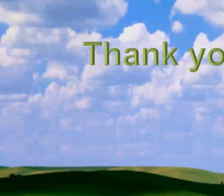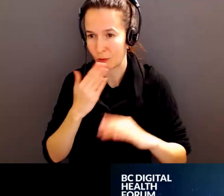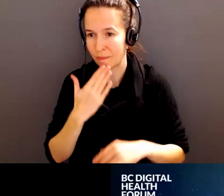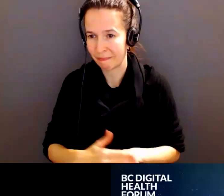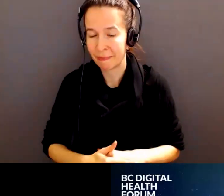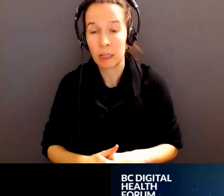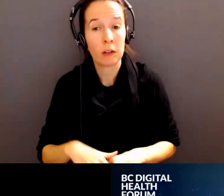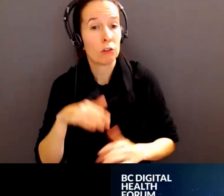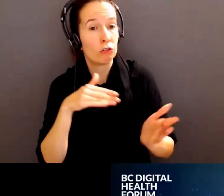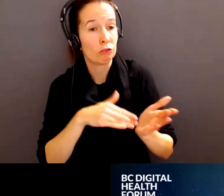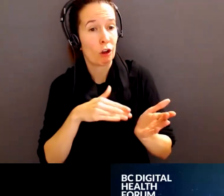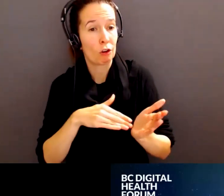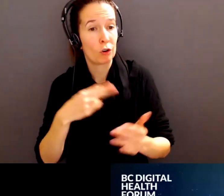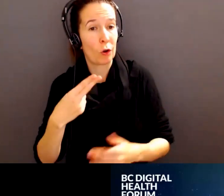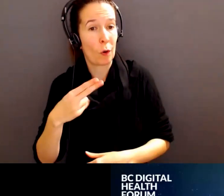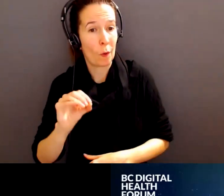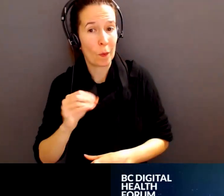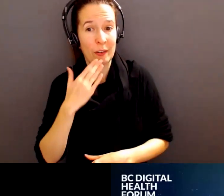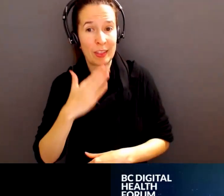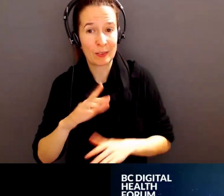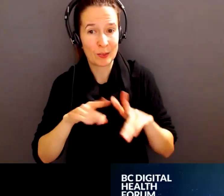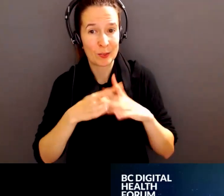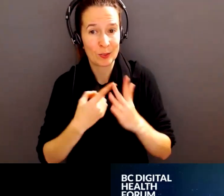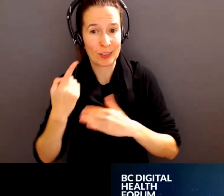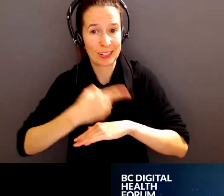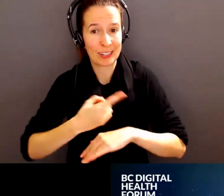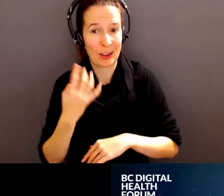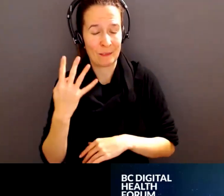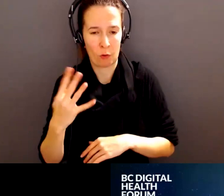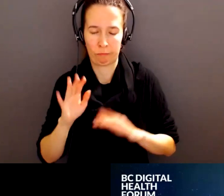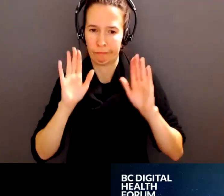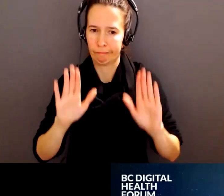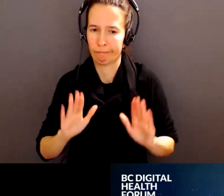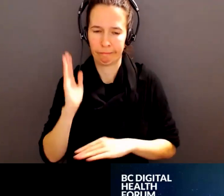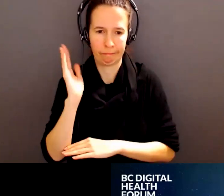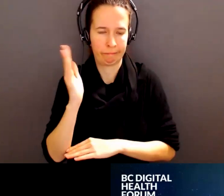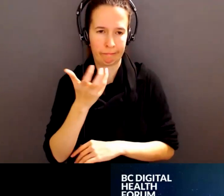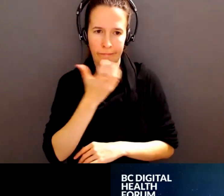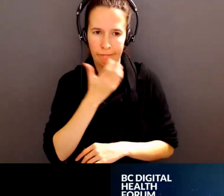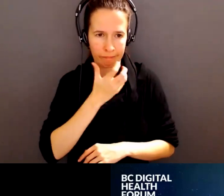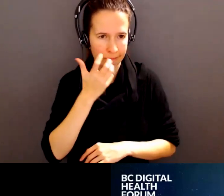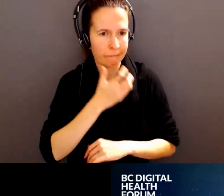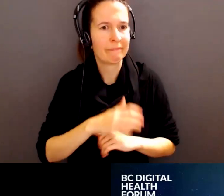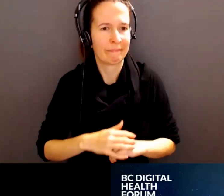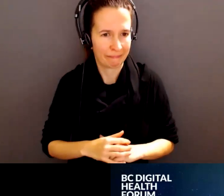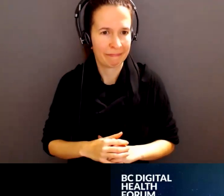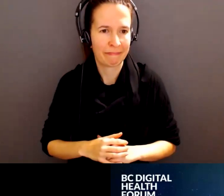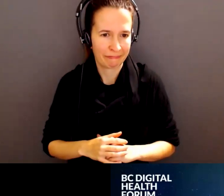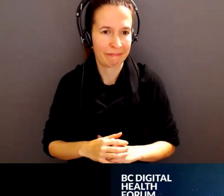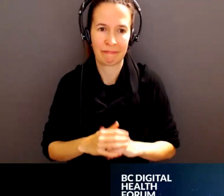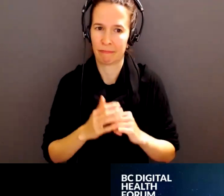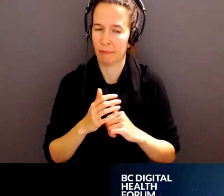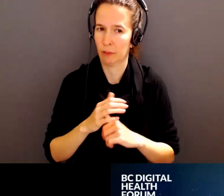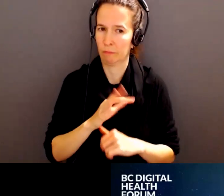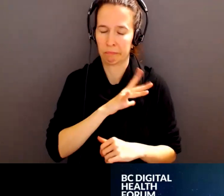Ho, thank you so much for starting day 4 off with such a fantastic presentation. Really a great perspective